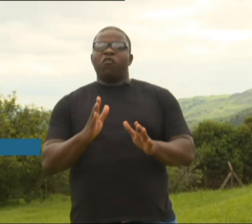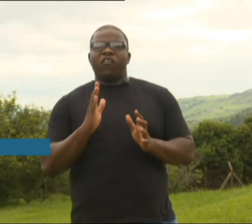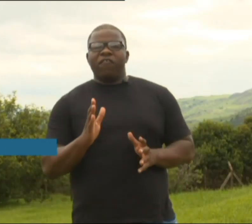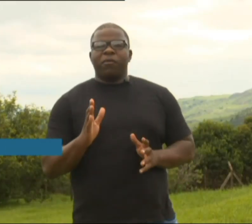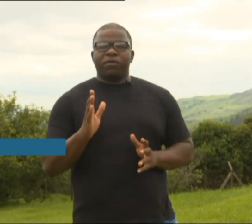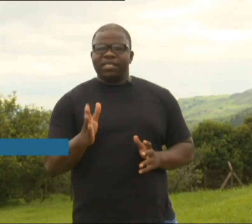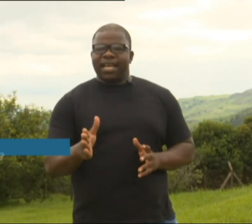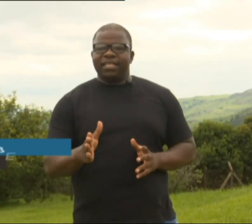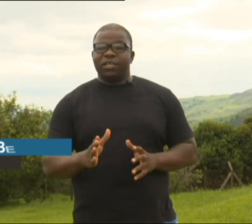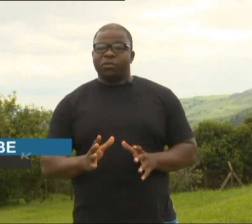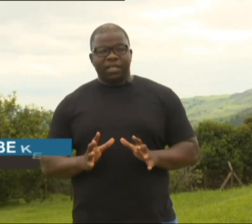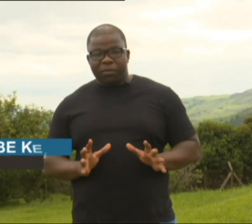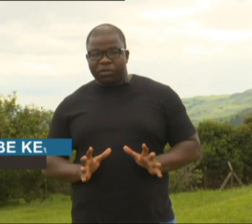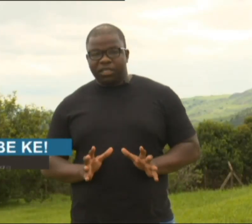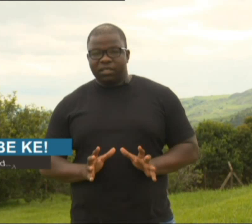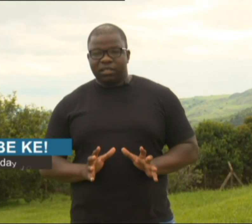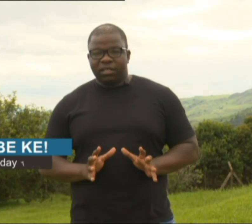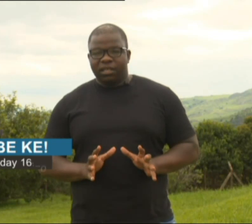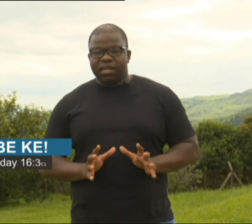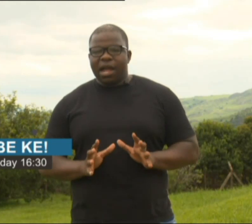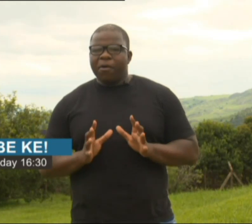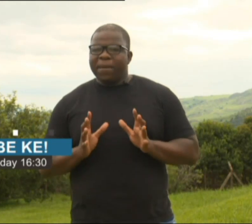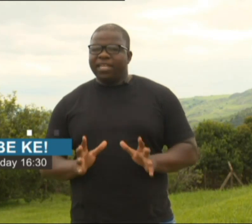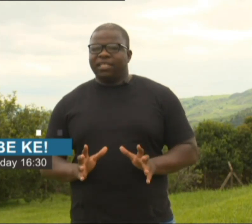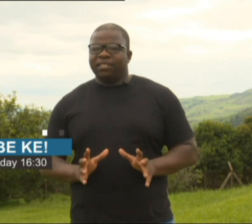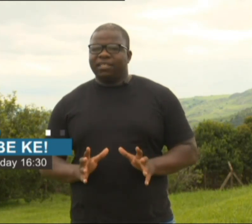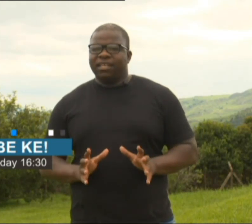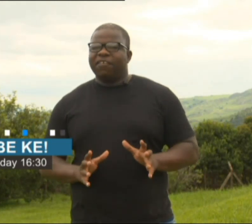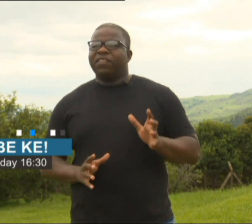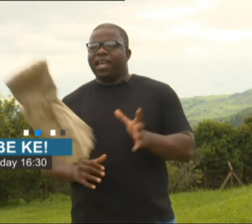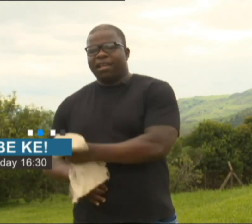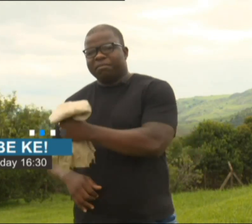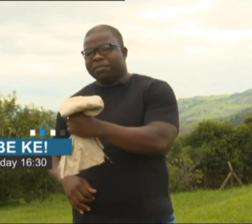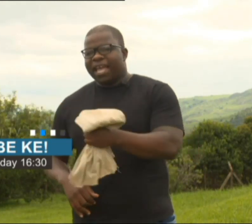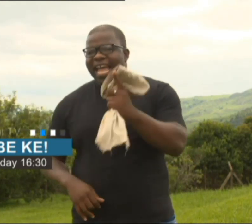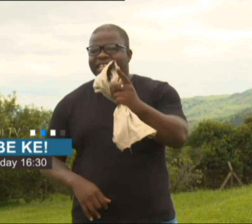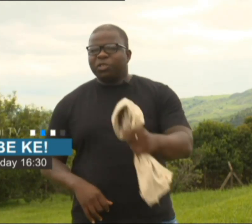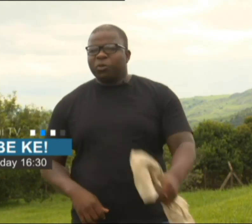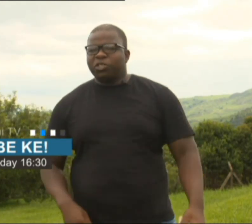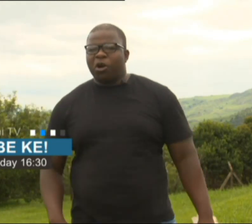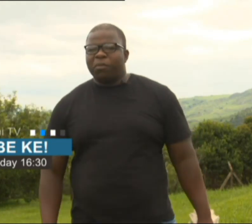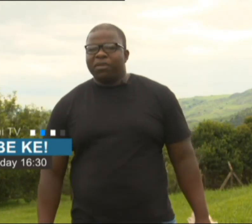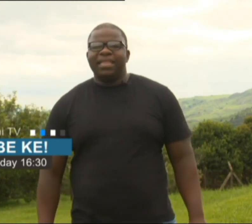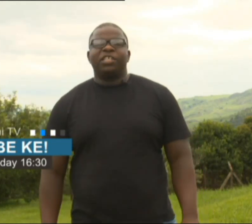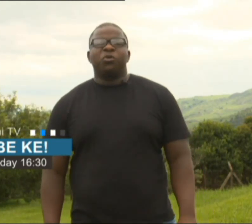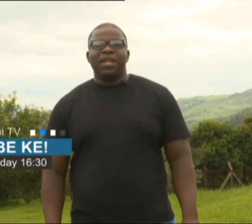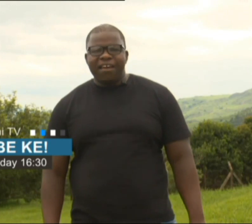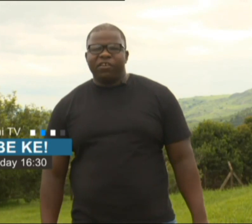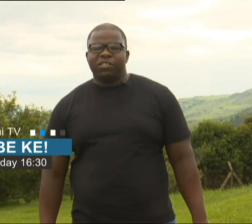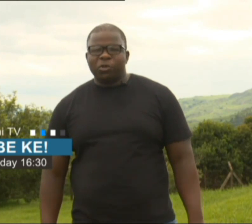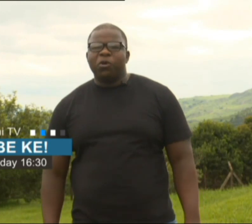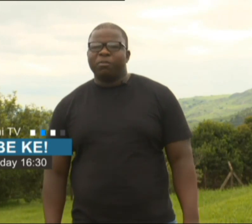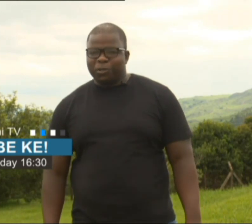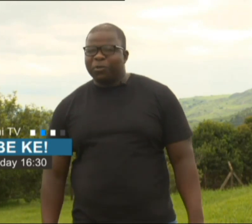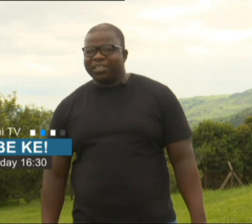Imagine your favorite personality or celebrity. Now imagine if they had to do a job that you